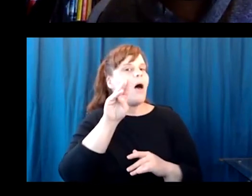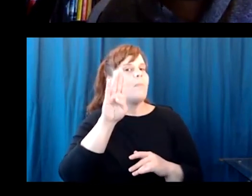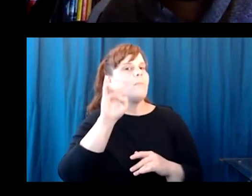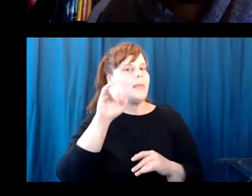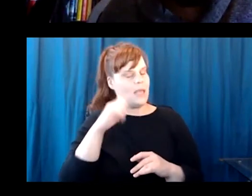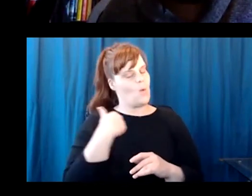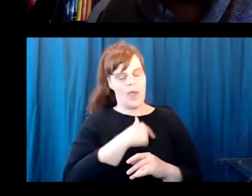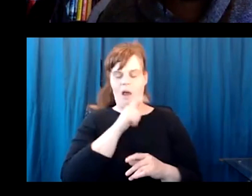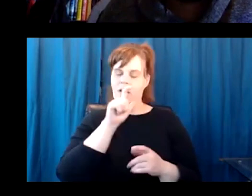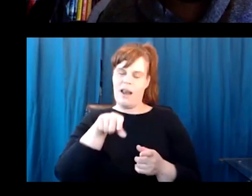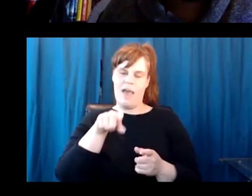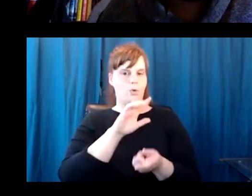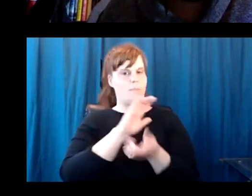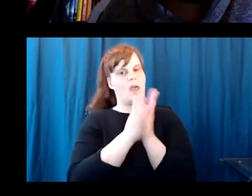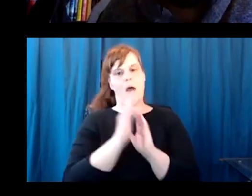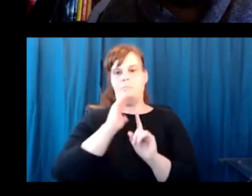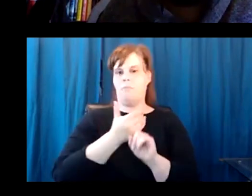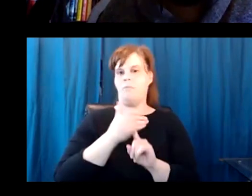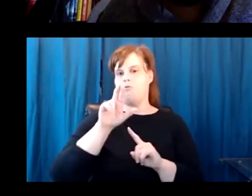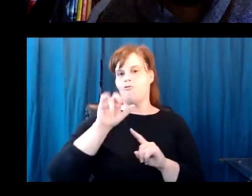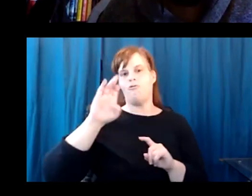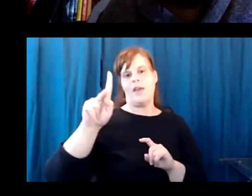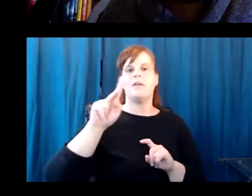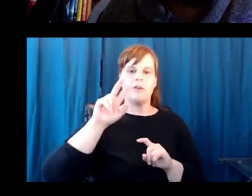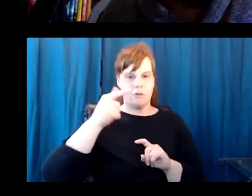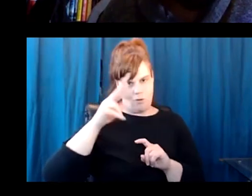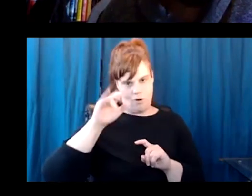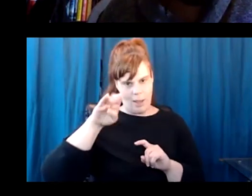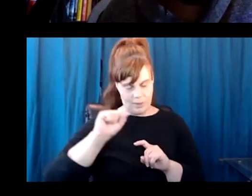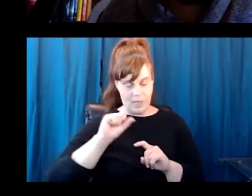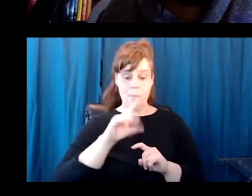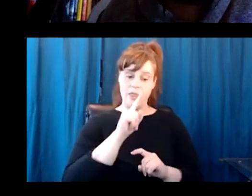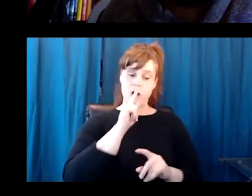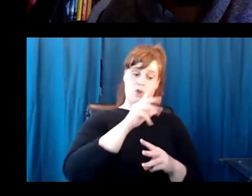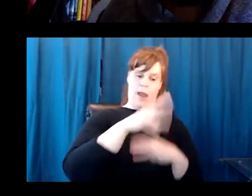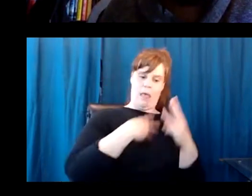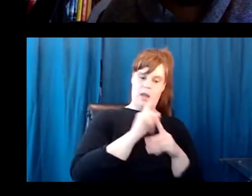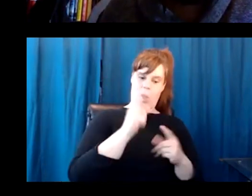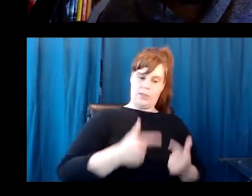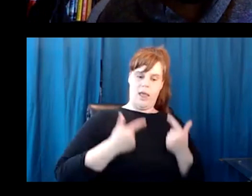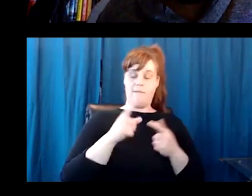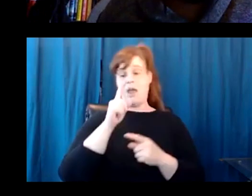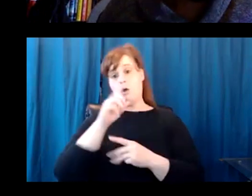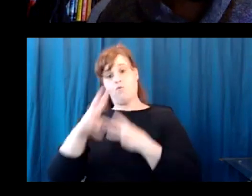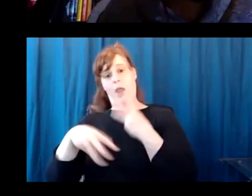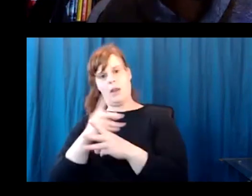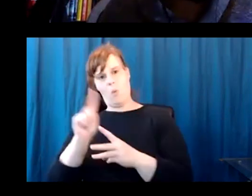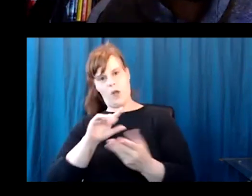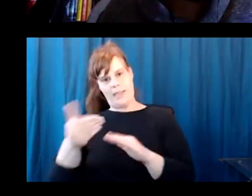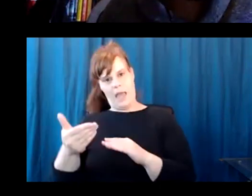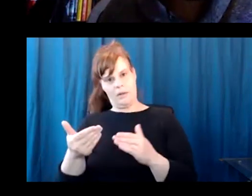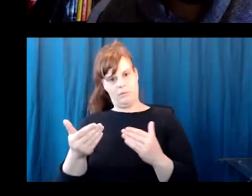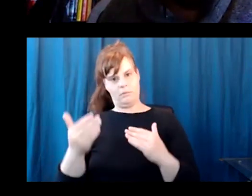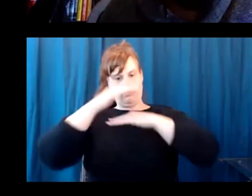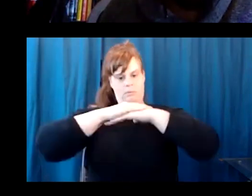where Felix is alive and a reality where he's dead. And they're both happening on top of each other. And the matter doesn't get